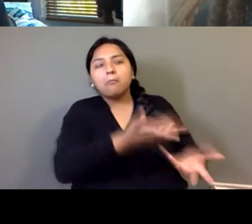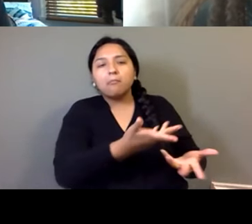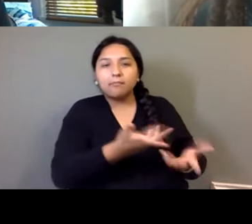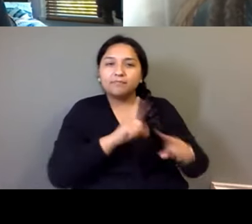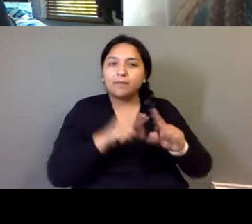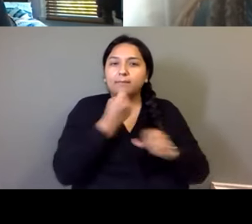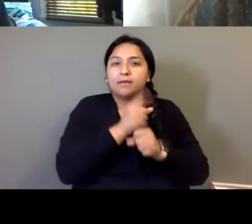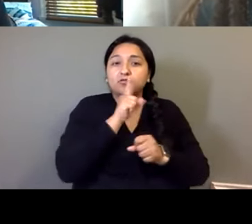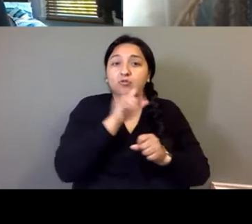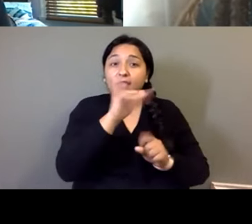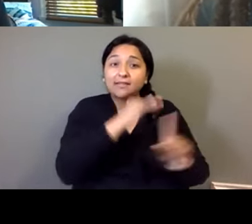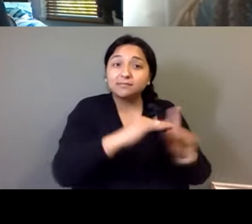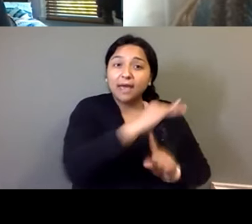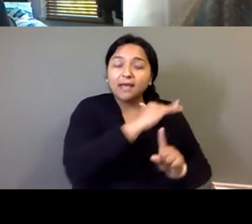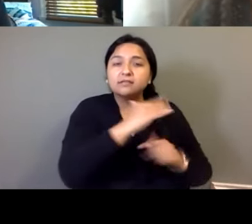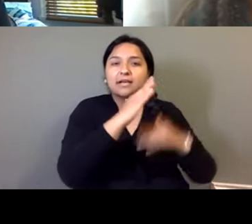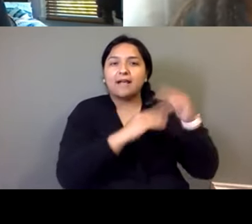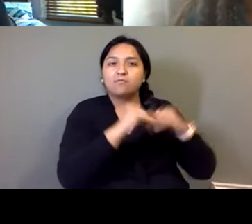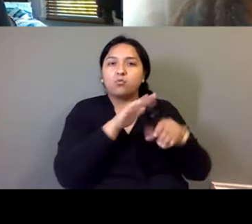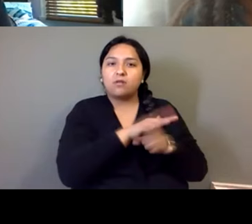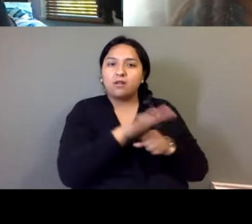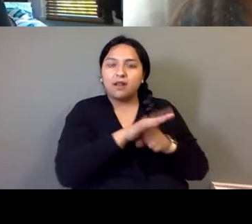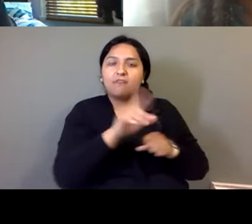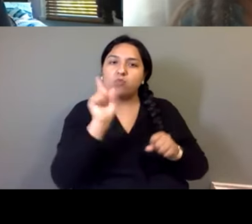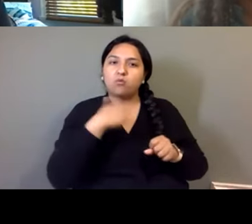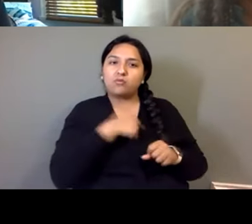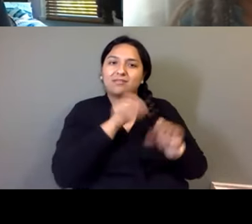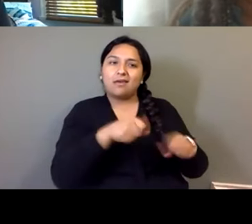comfortable enough for them to let their guard down.